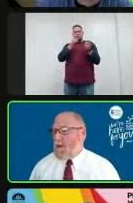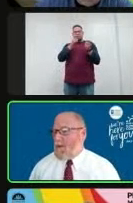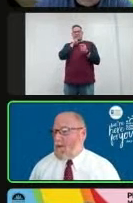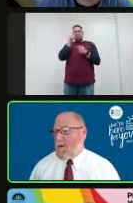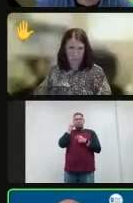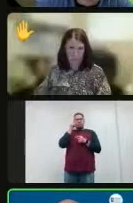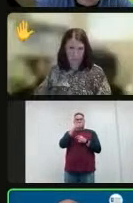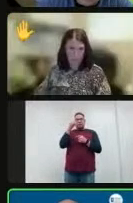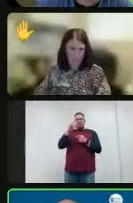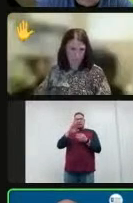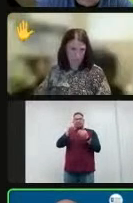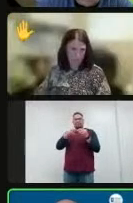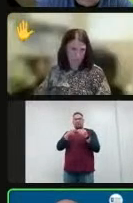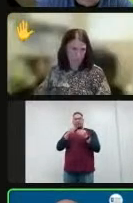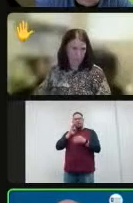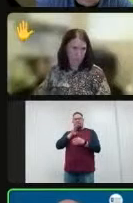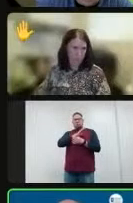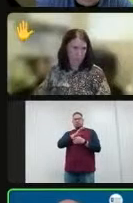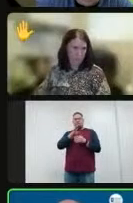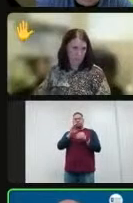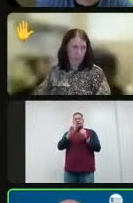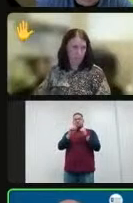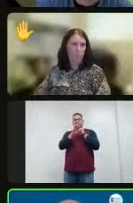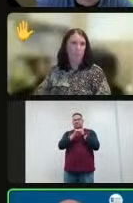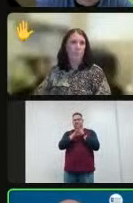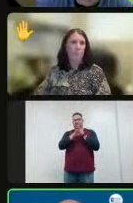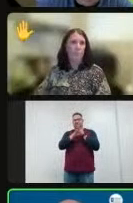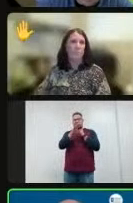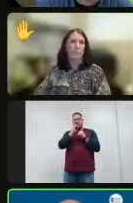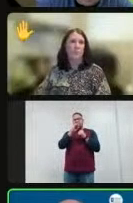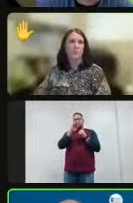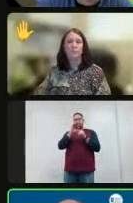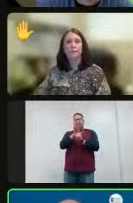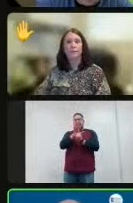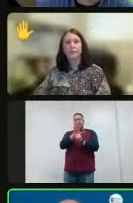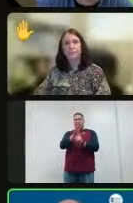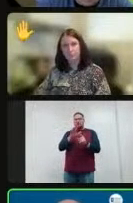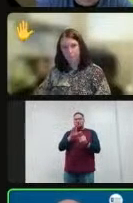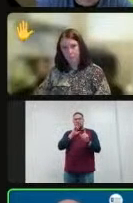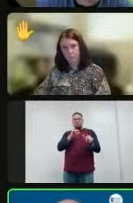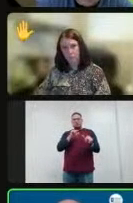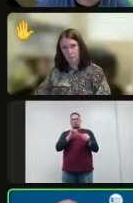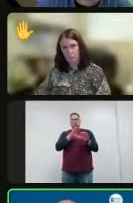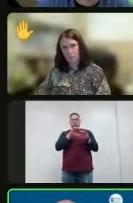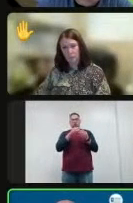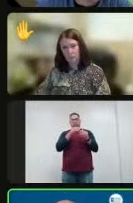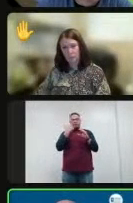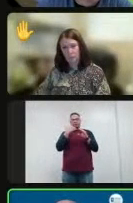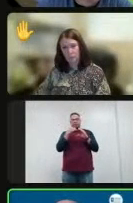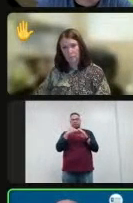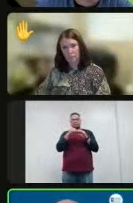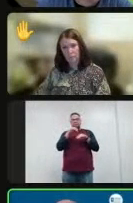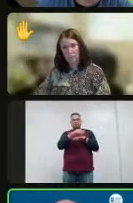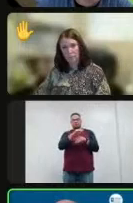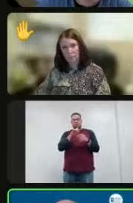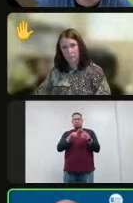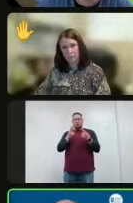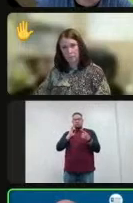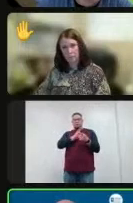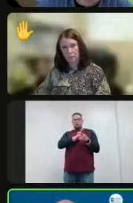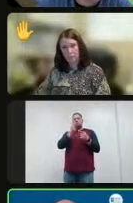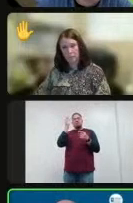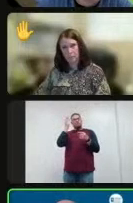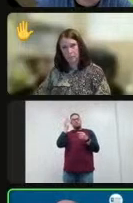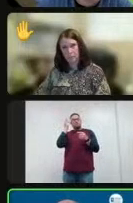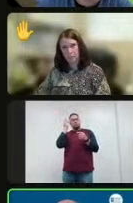board to the press and public groups. The chair responds to group emails sent to the board. Nevertheless, be mindful that you represent the board